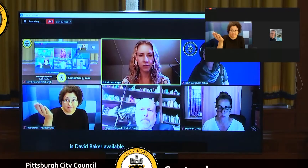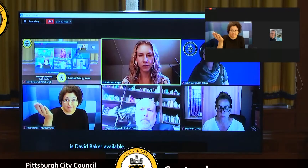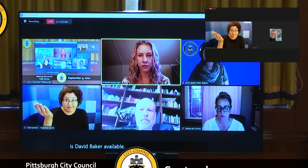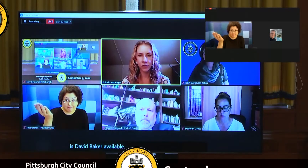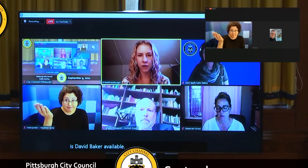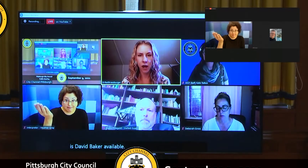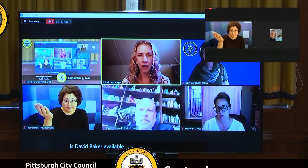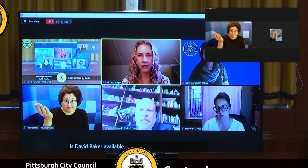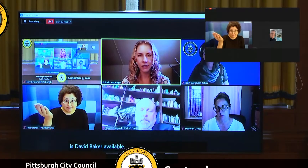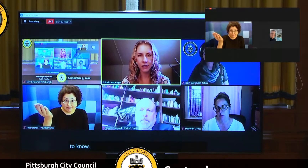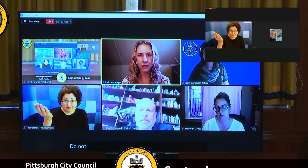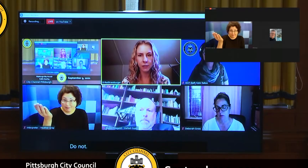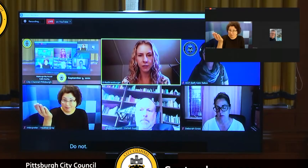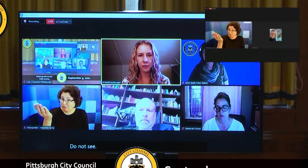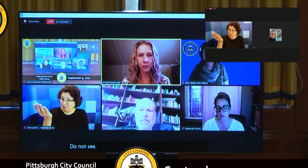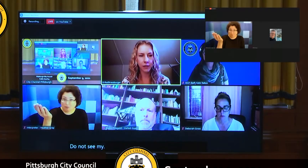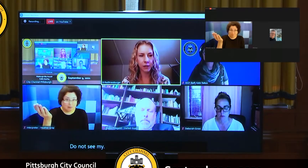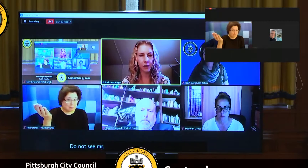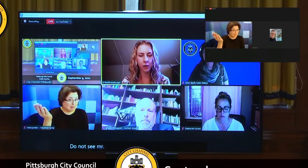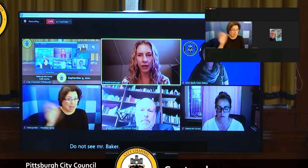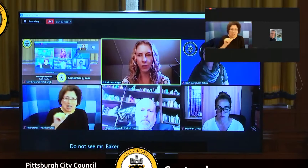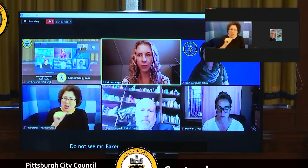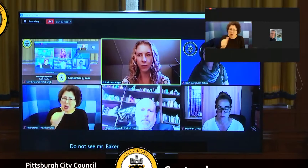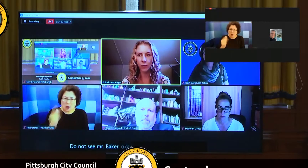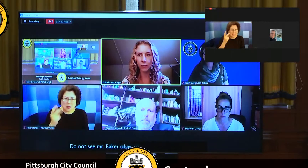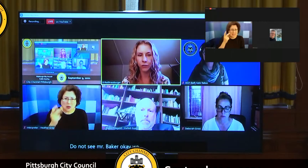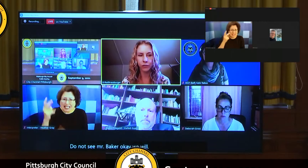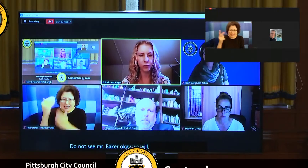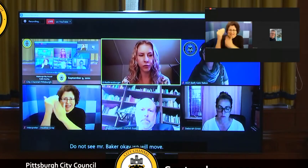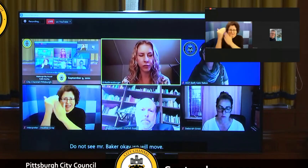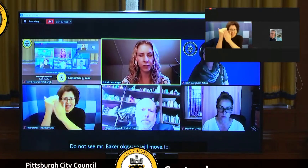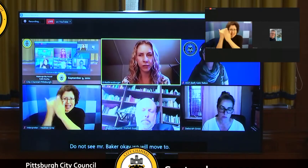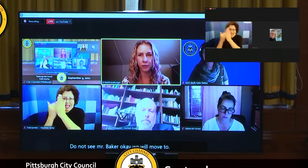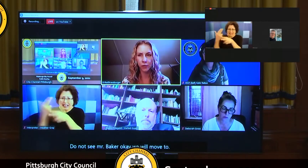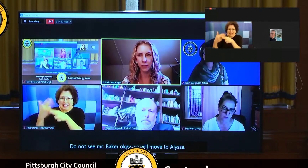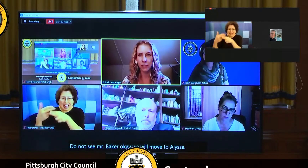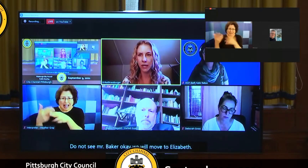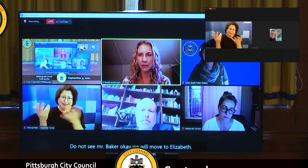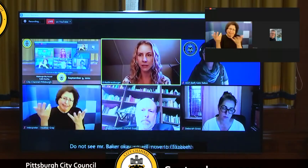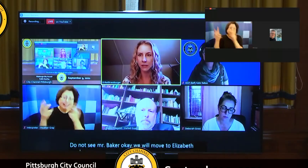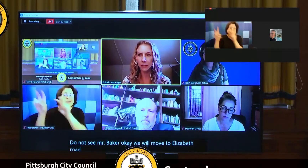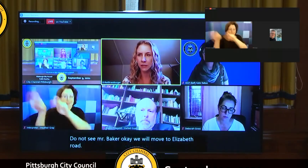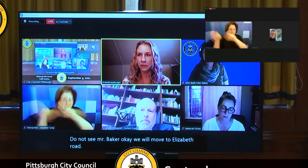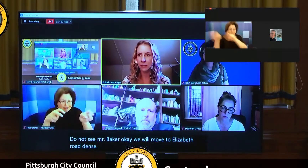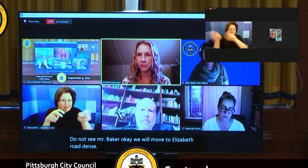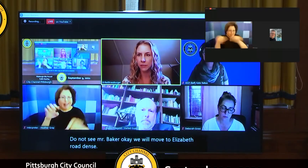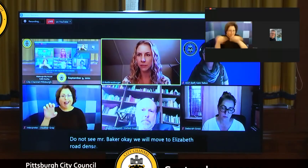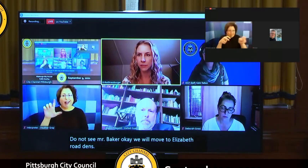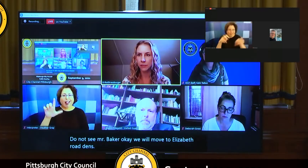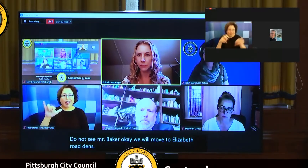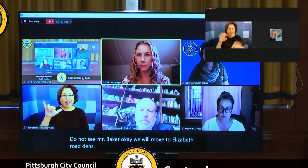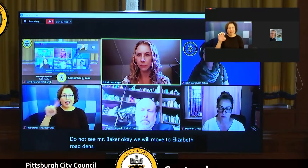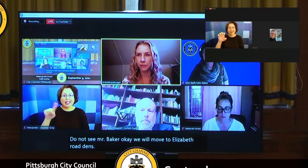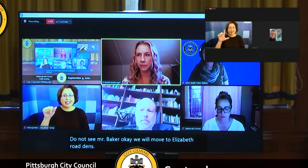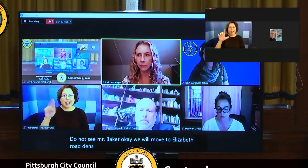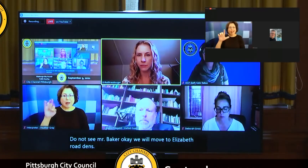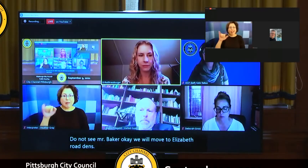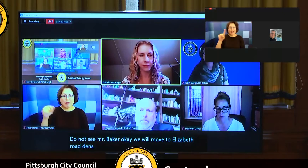Do not see Mr. Baker. Okay, we will move to Elizabeth Rodens.